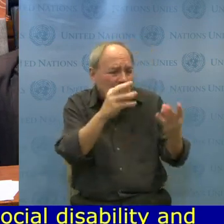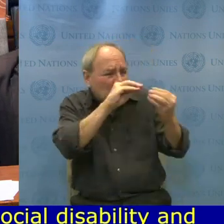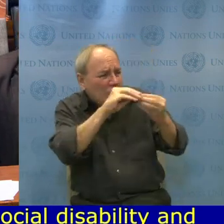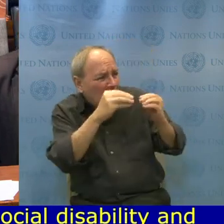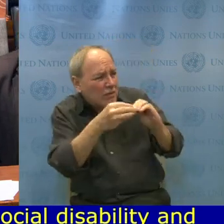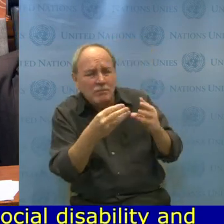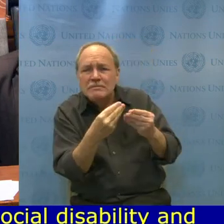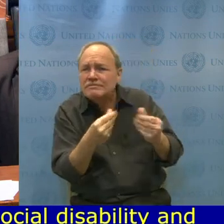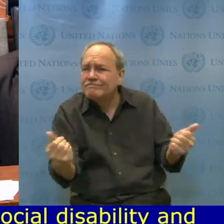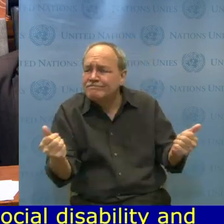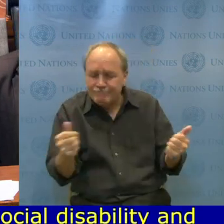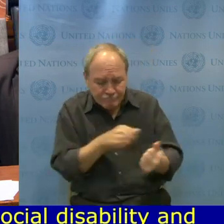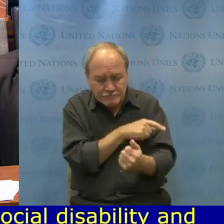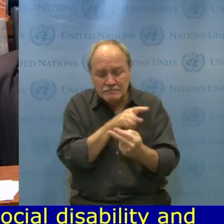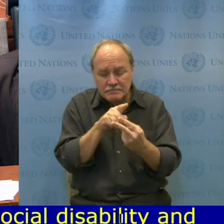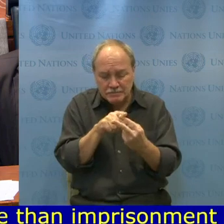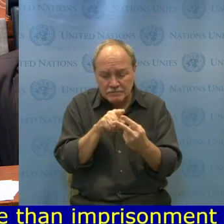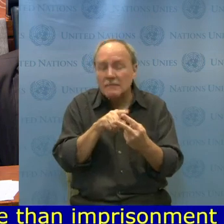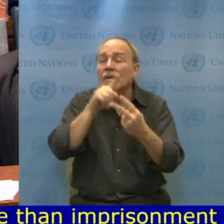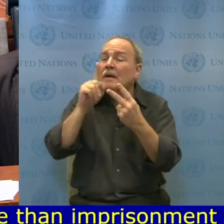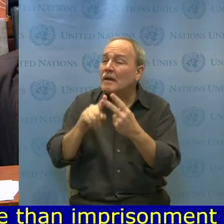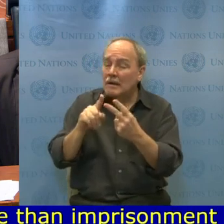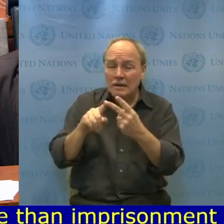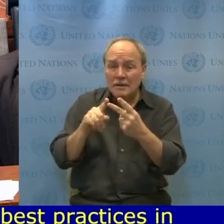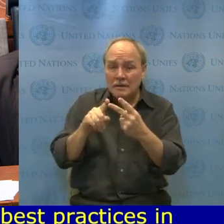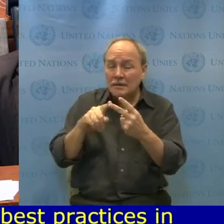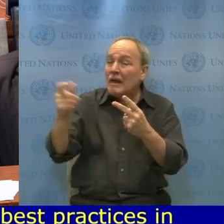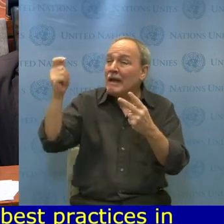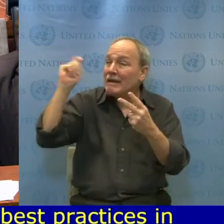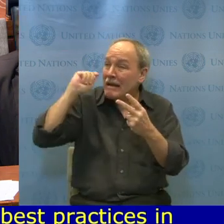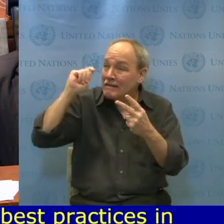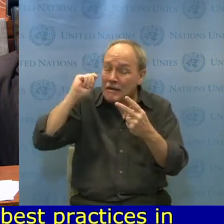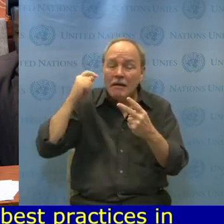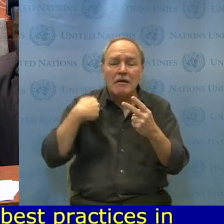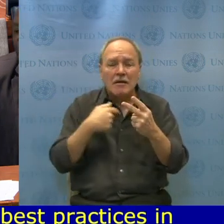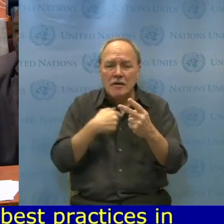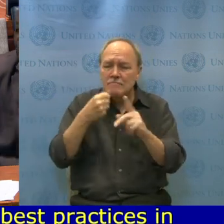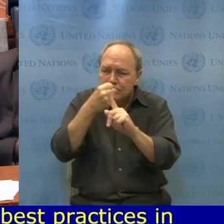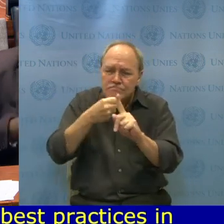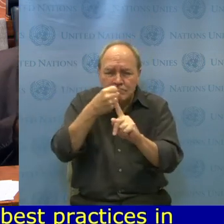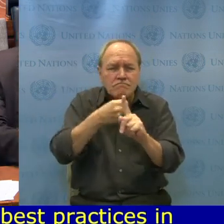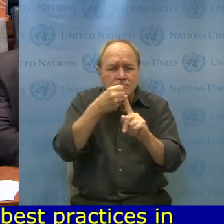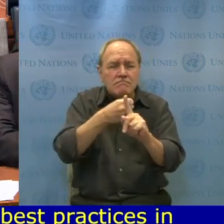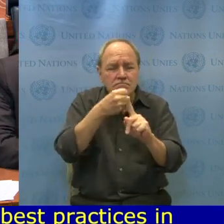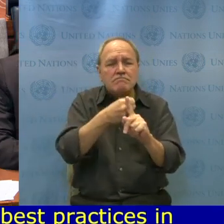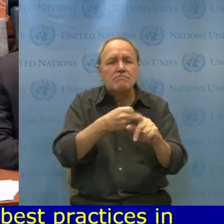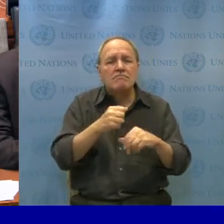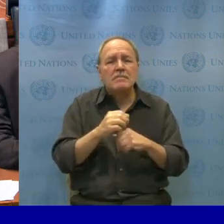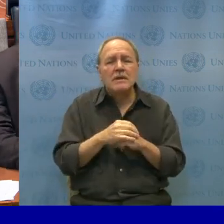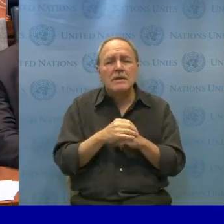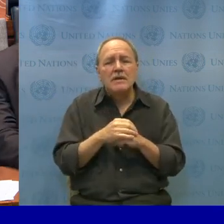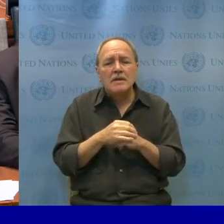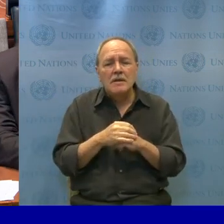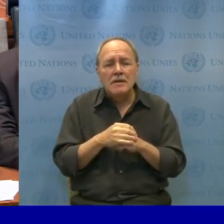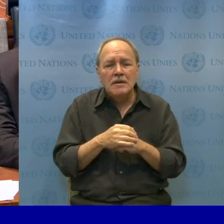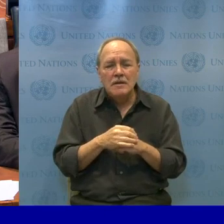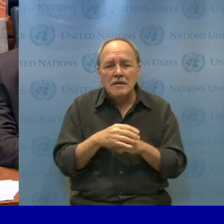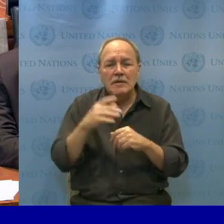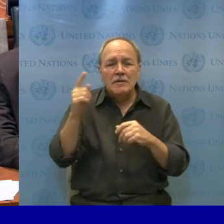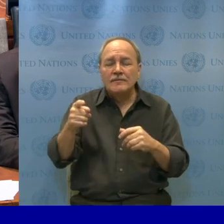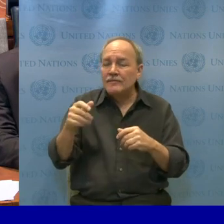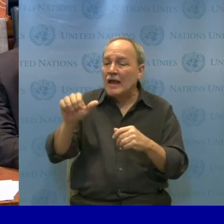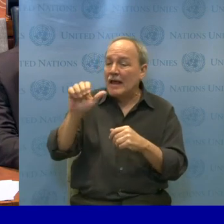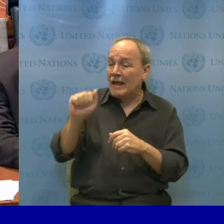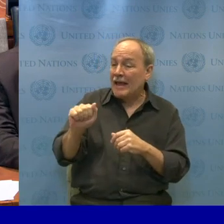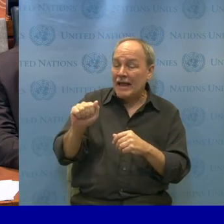My second question is that in Kenya, we are advocating for the inclusion of provision of assistive devices